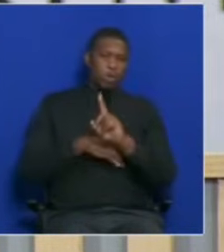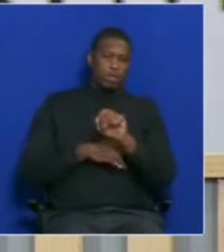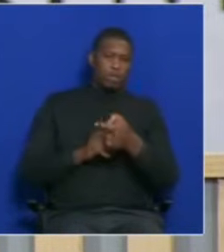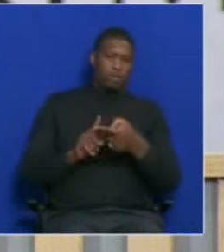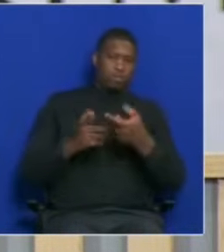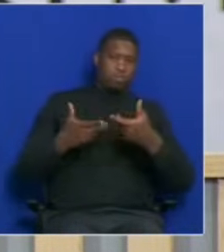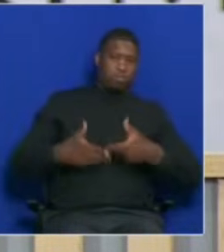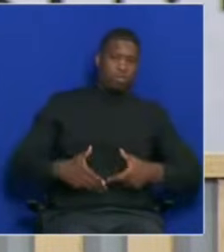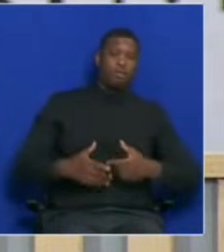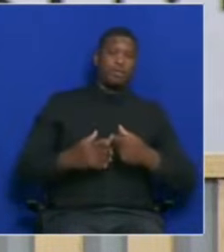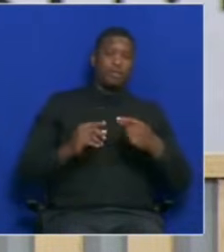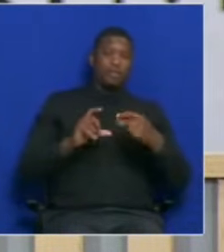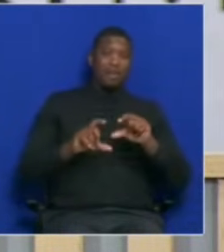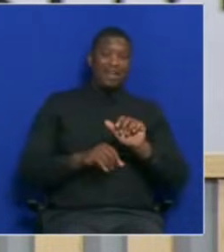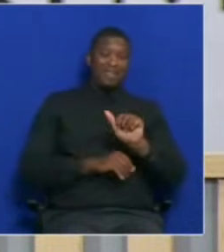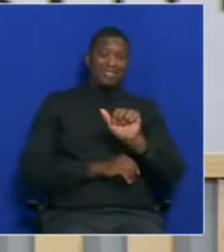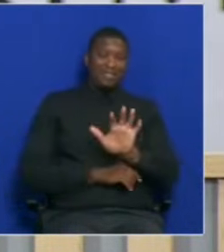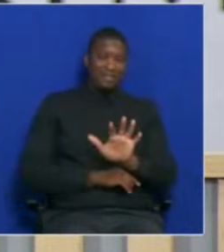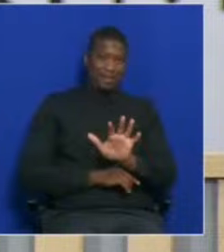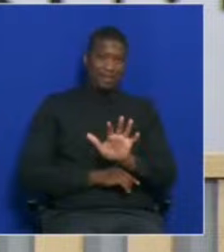65, you say,